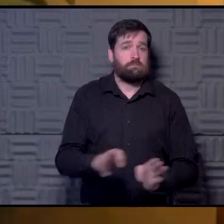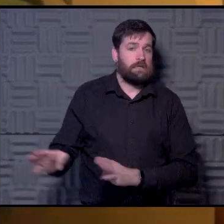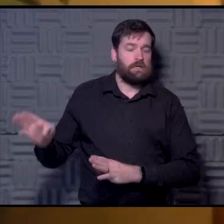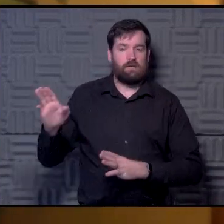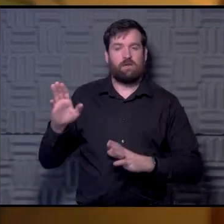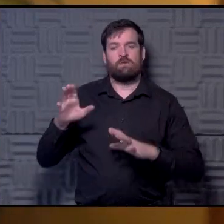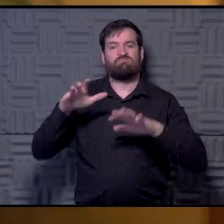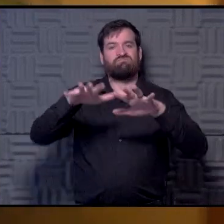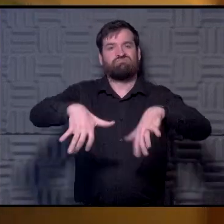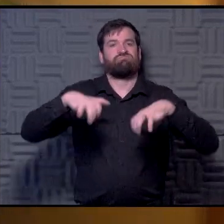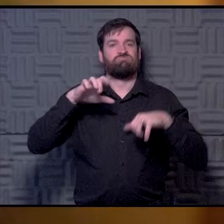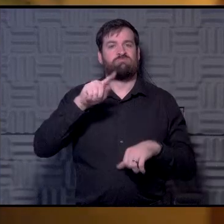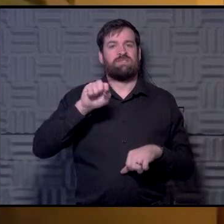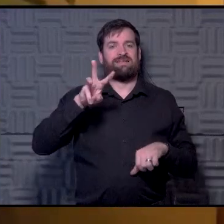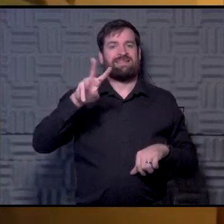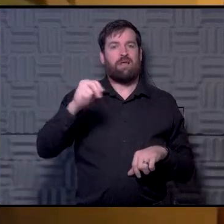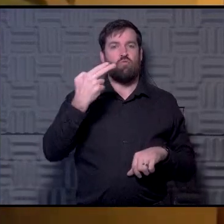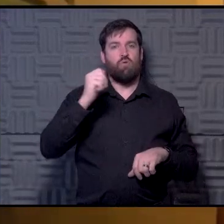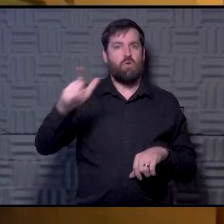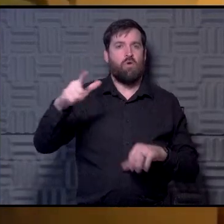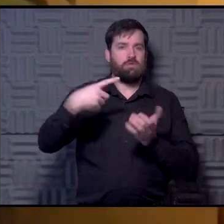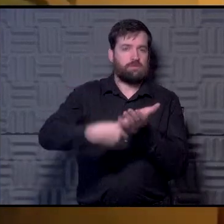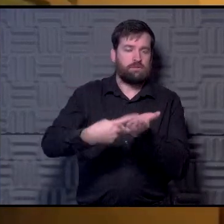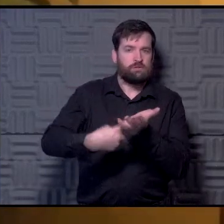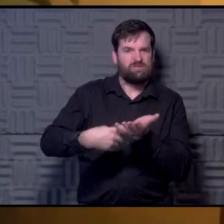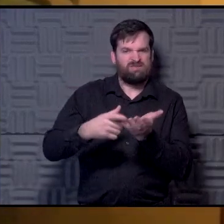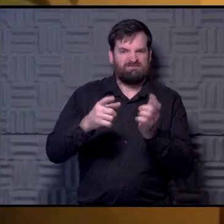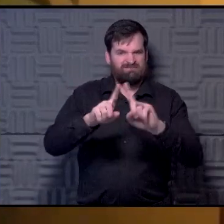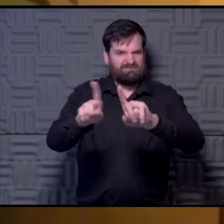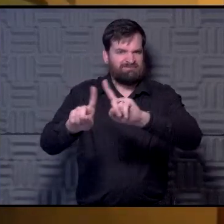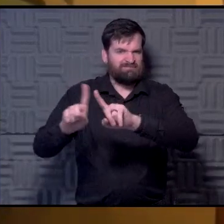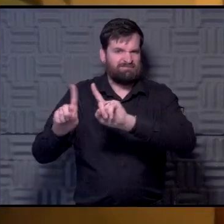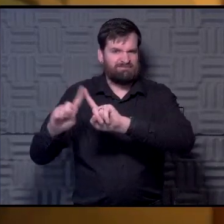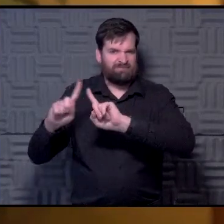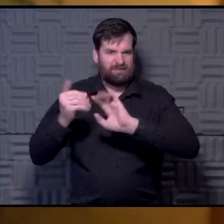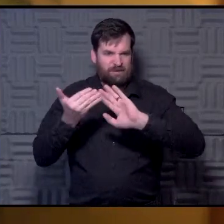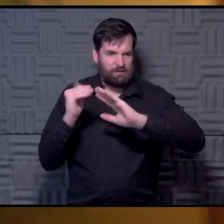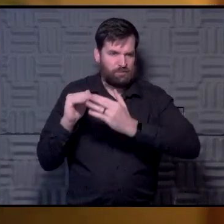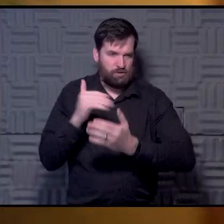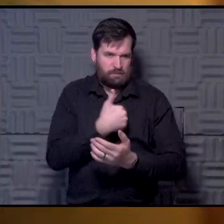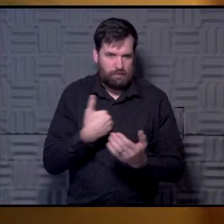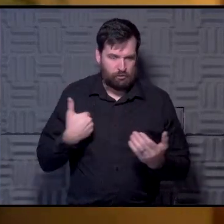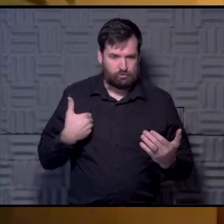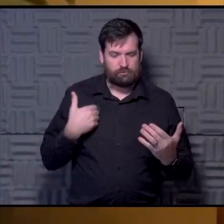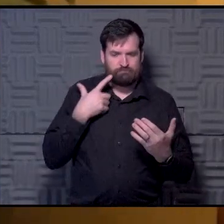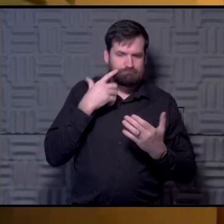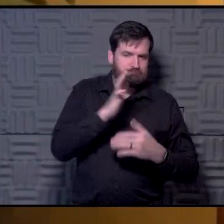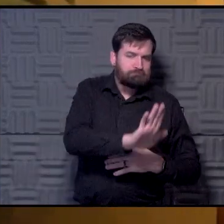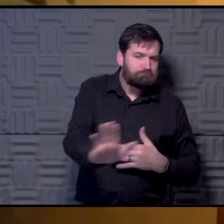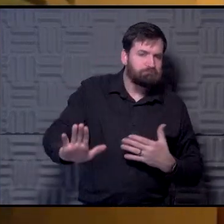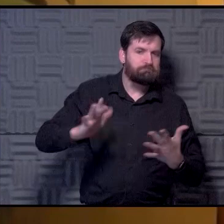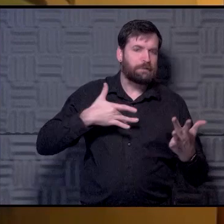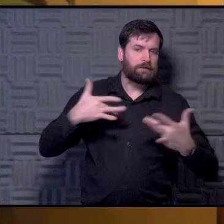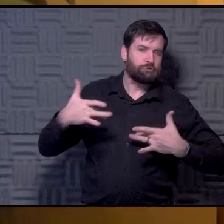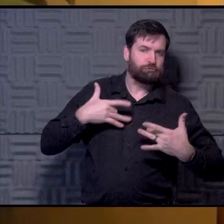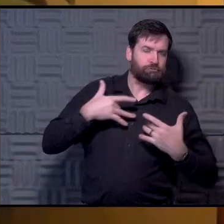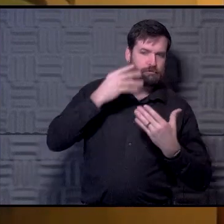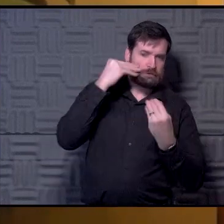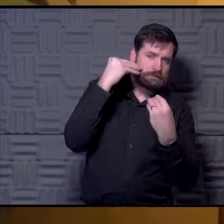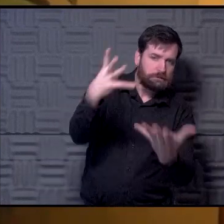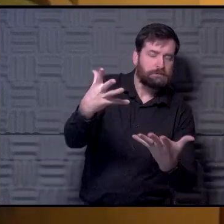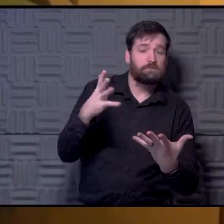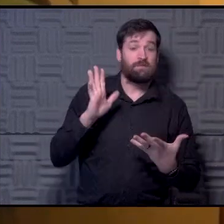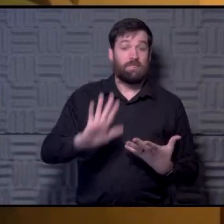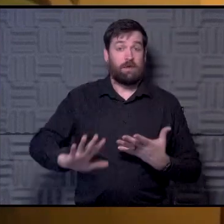hall discussions specifically with these different community members to address their concerns, to let them air